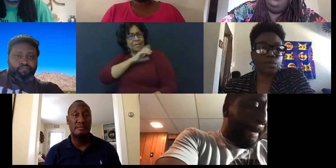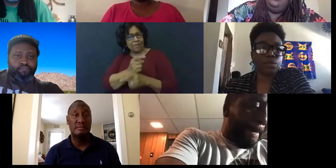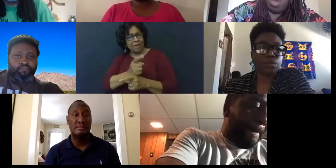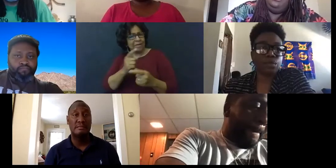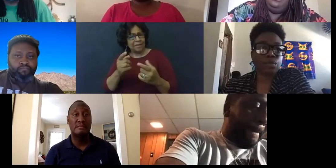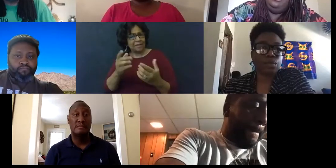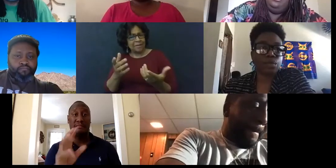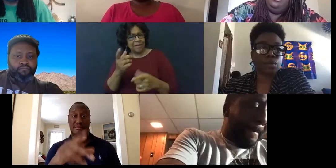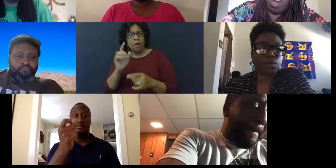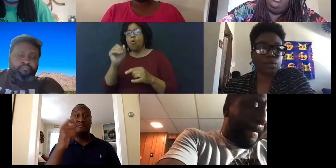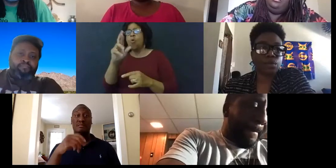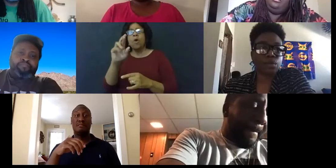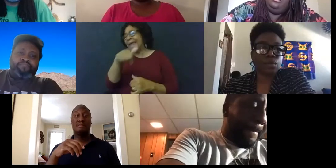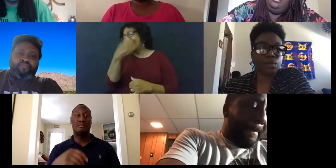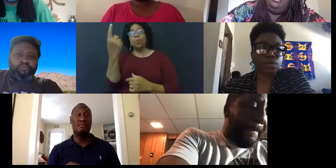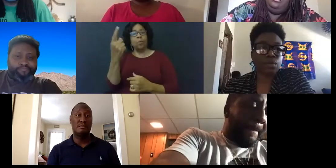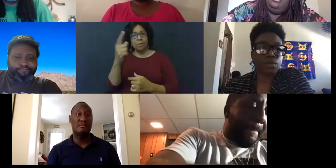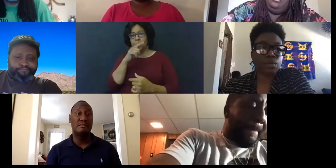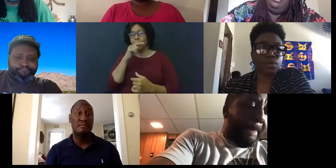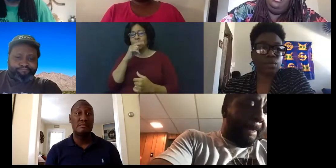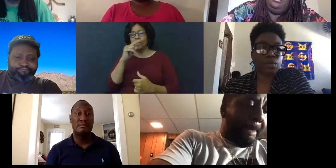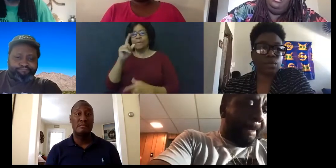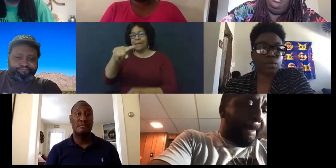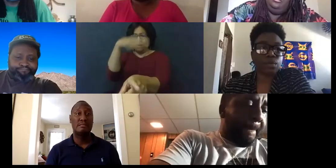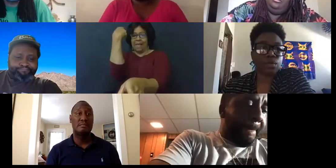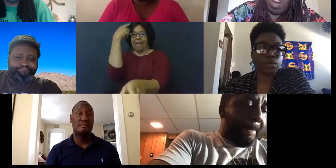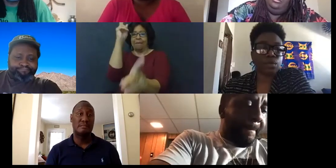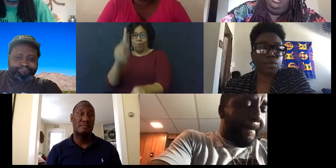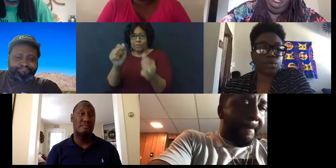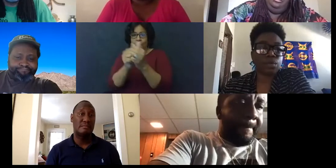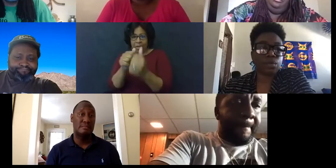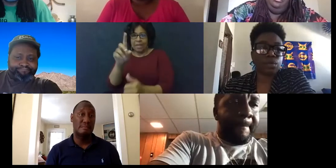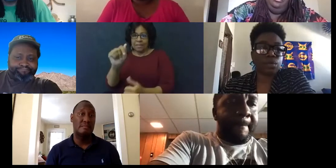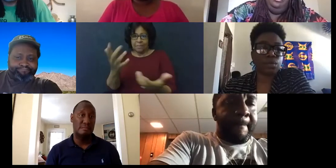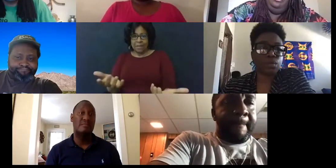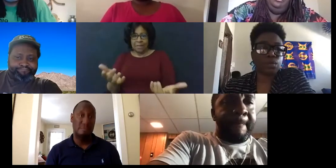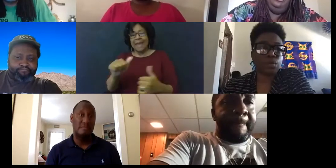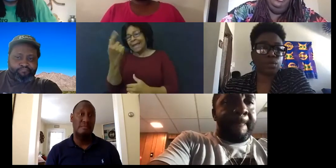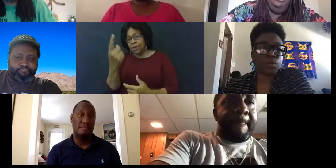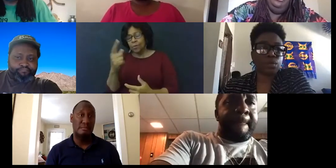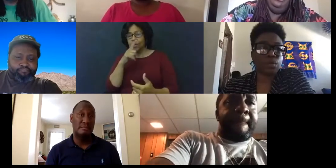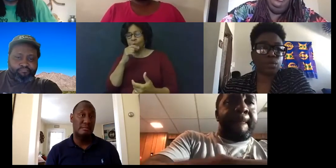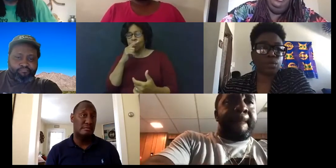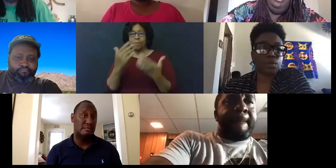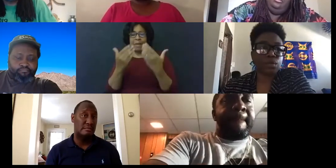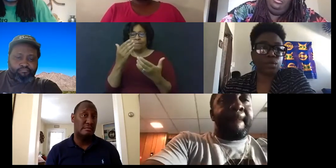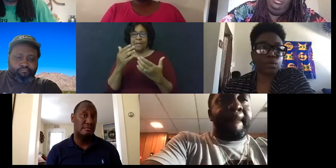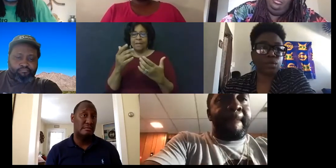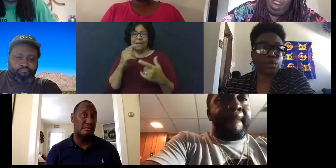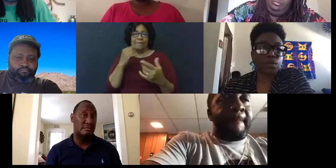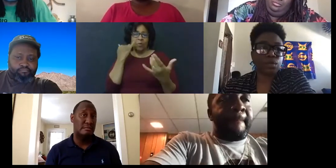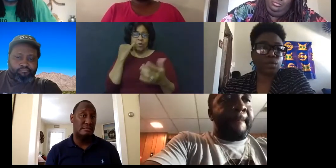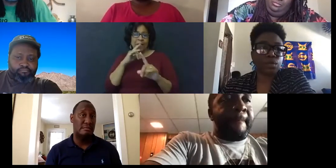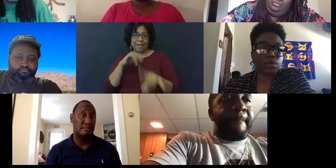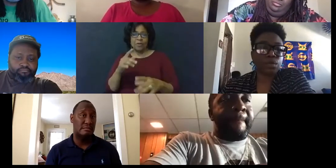officer or just anybody being a Black person with a disability? anybody, I just want for anybody want to just answer